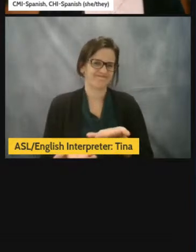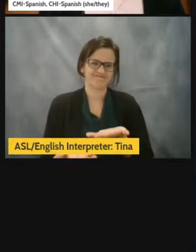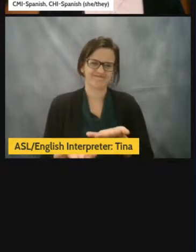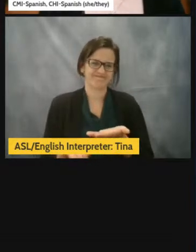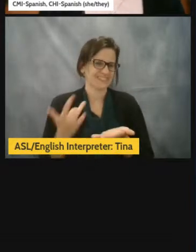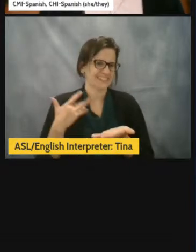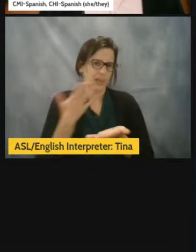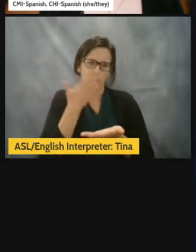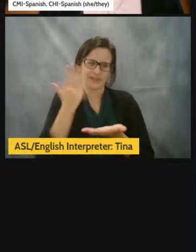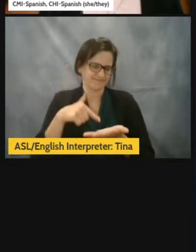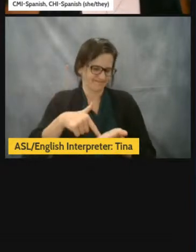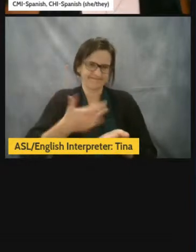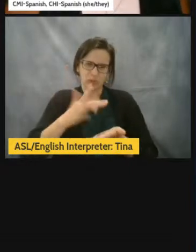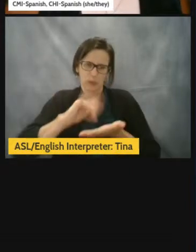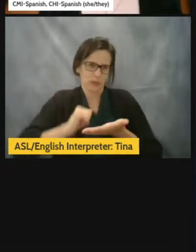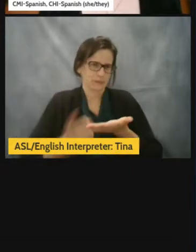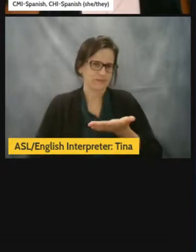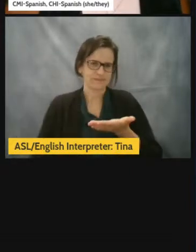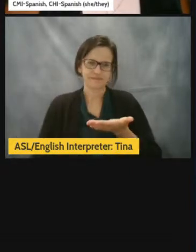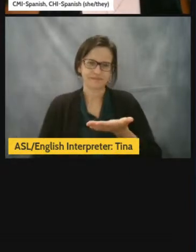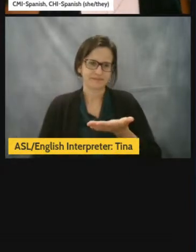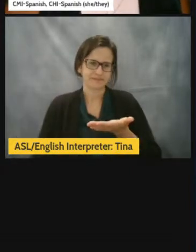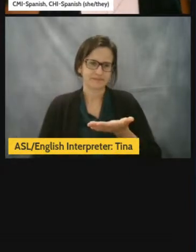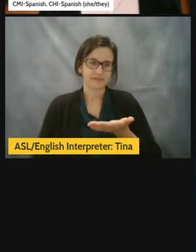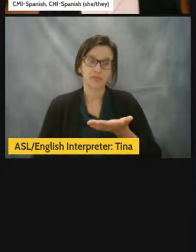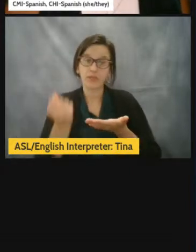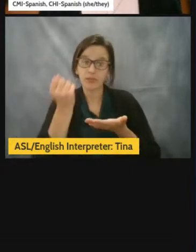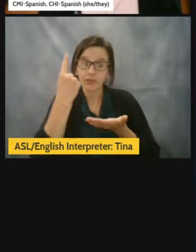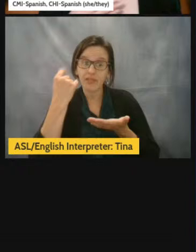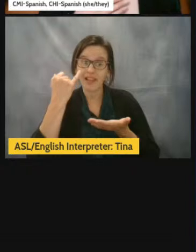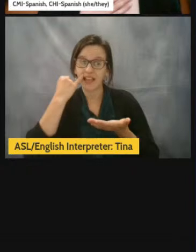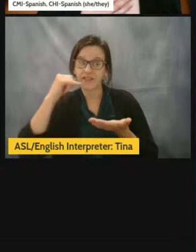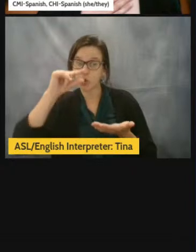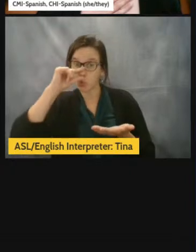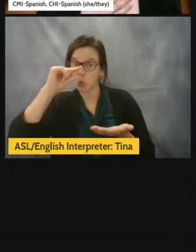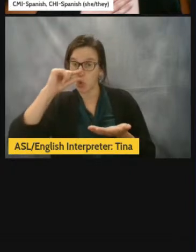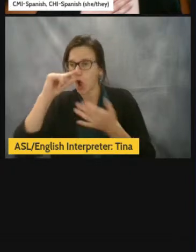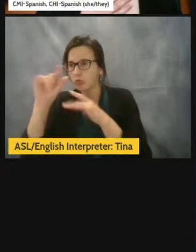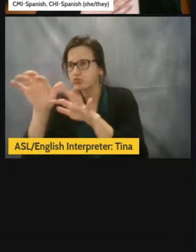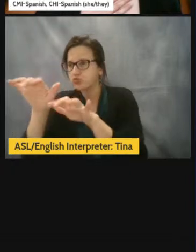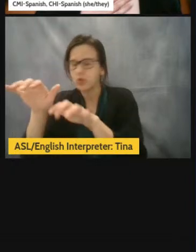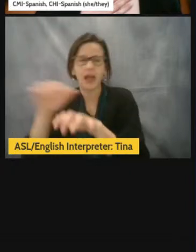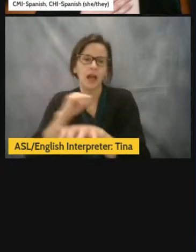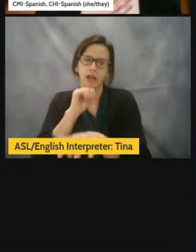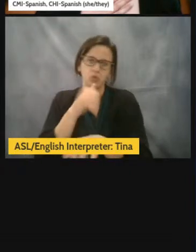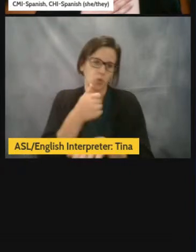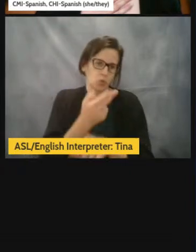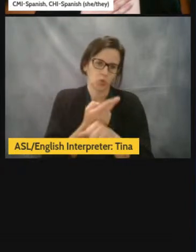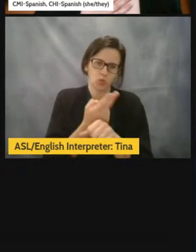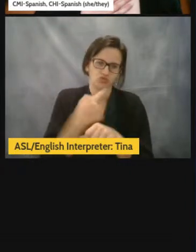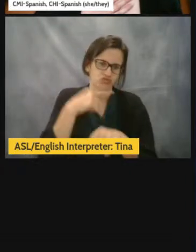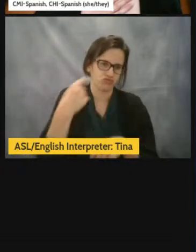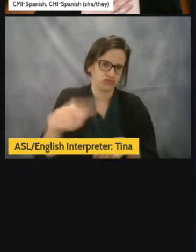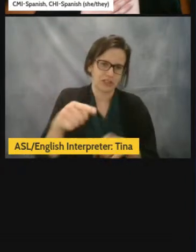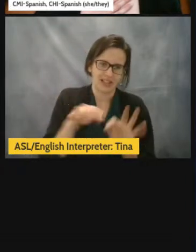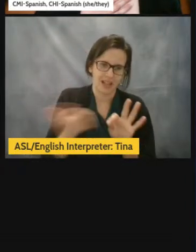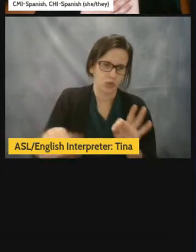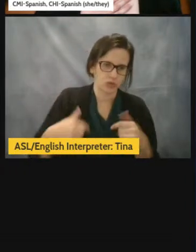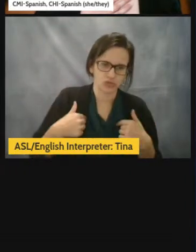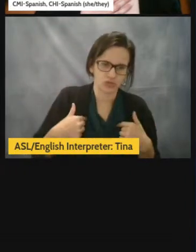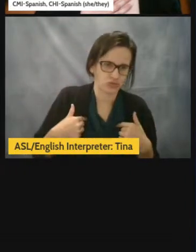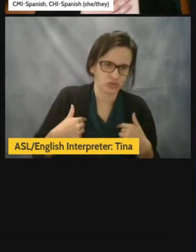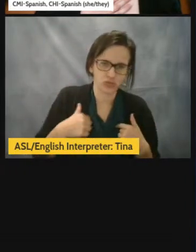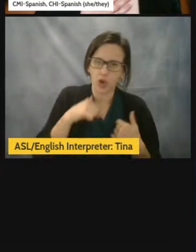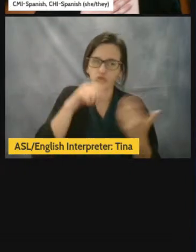will say within a 5-minute Google search, I do not speak Russian, okay? I cannot read